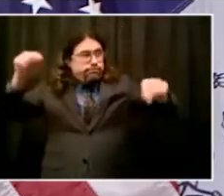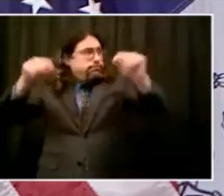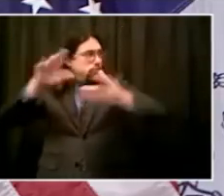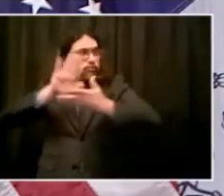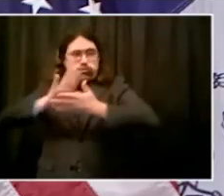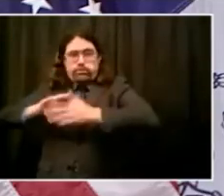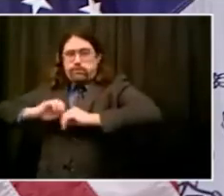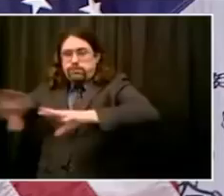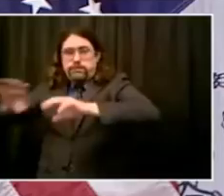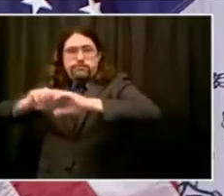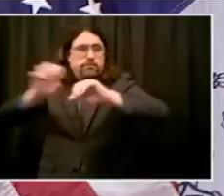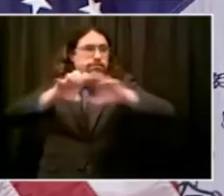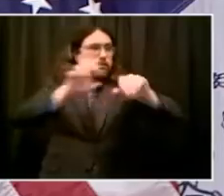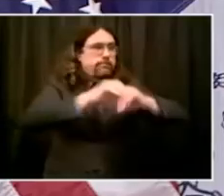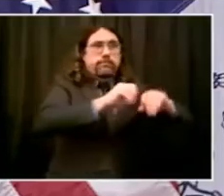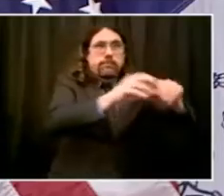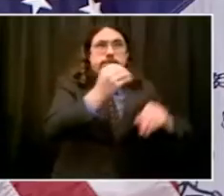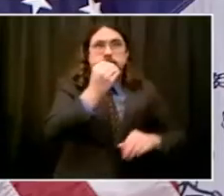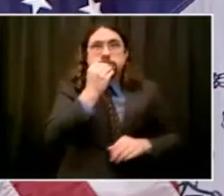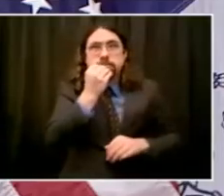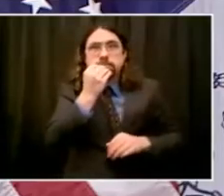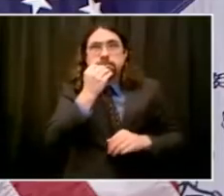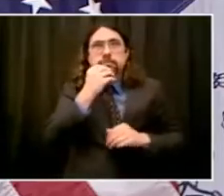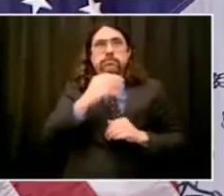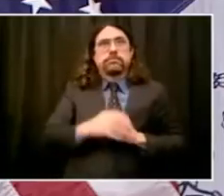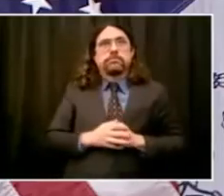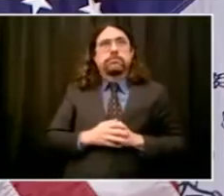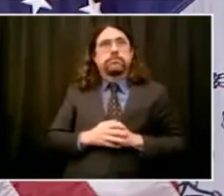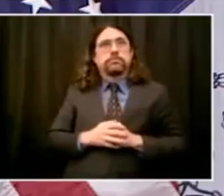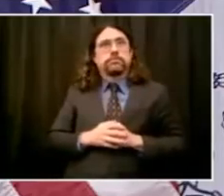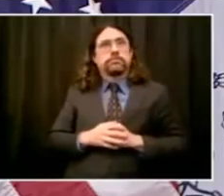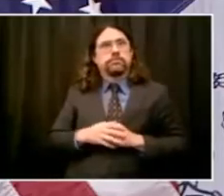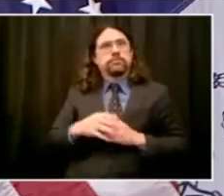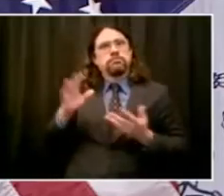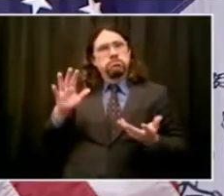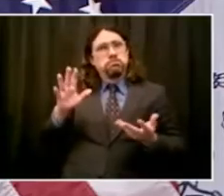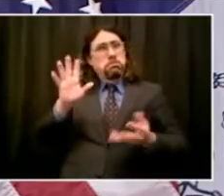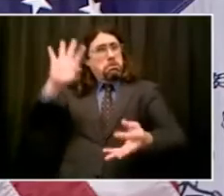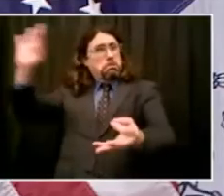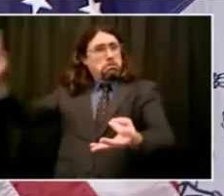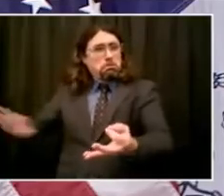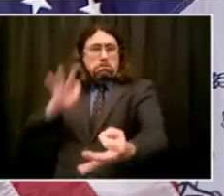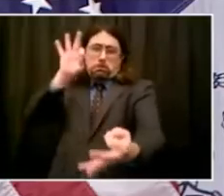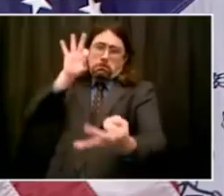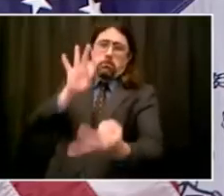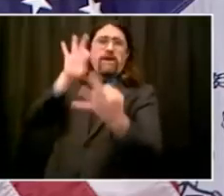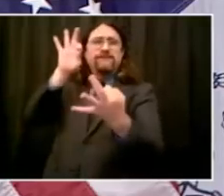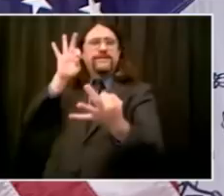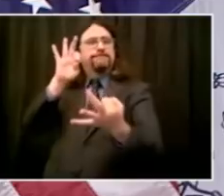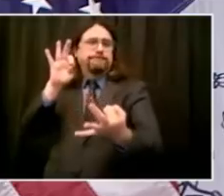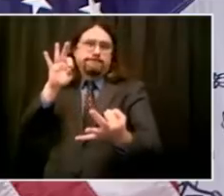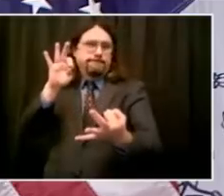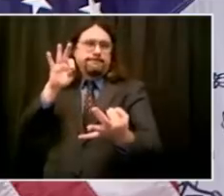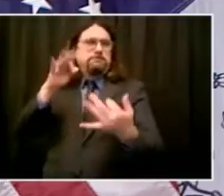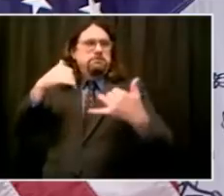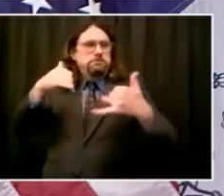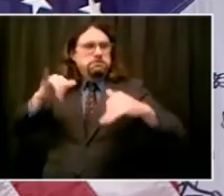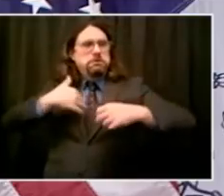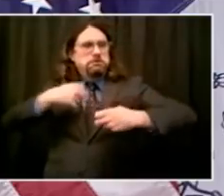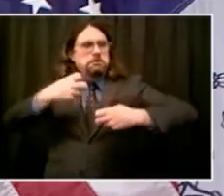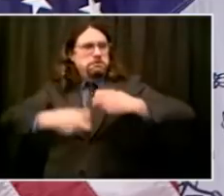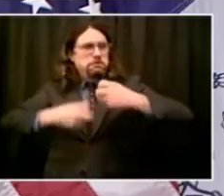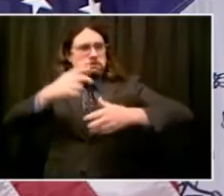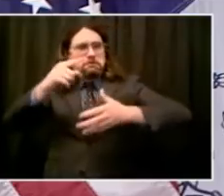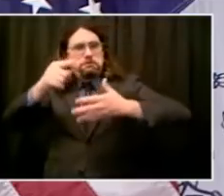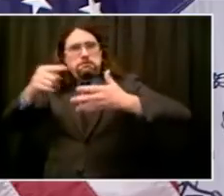see problems. And I'll ask our food czar, Catherine Garcia, and her team to follow up immediately. No, of course, people